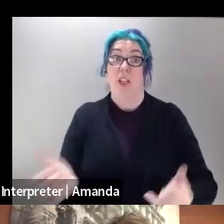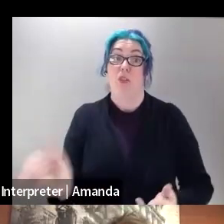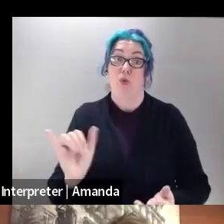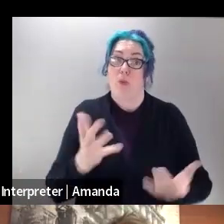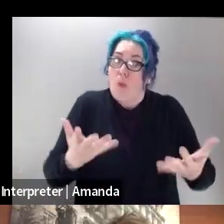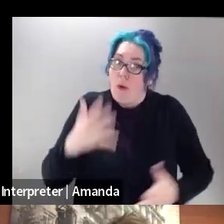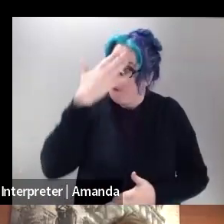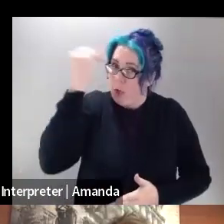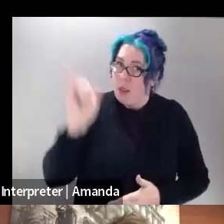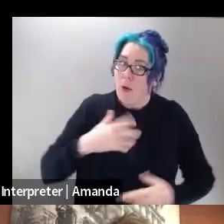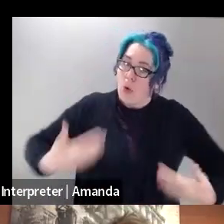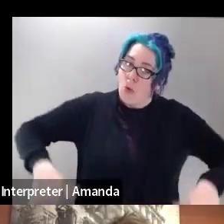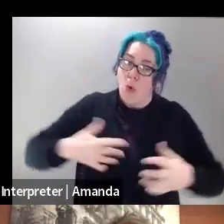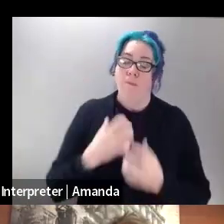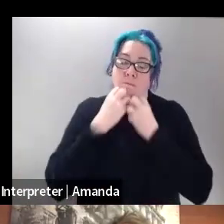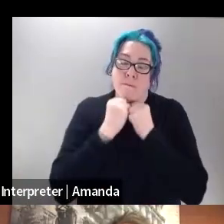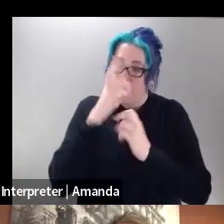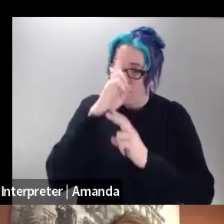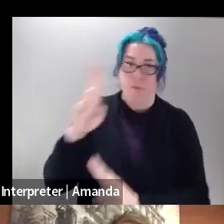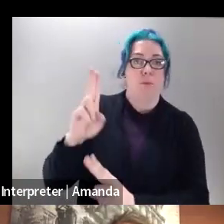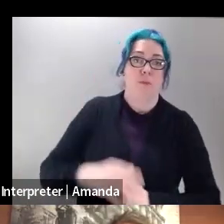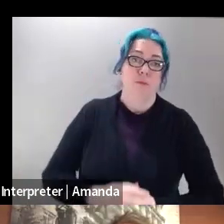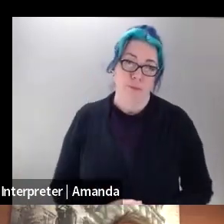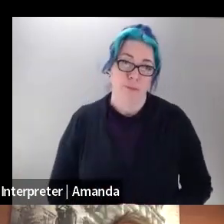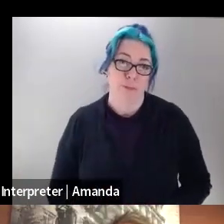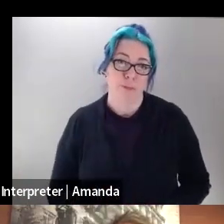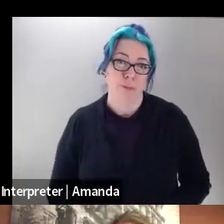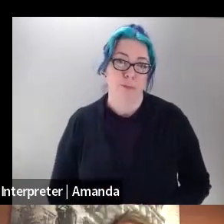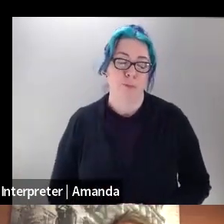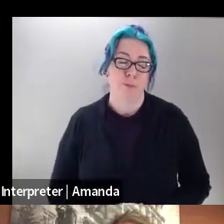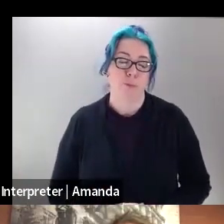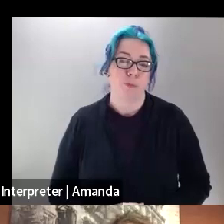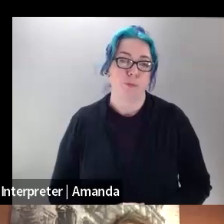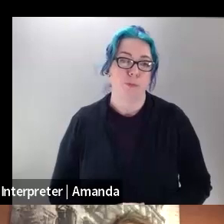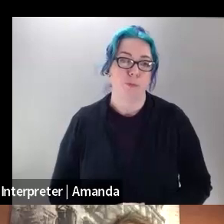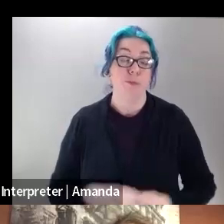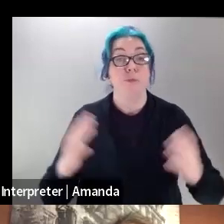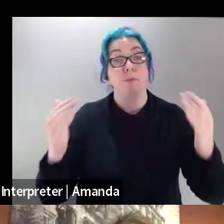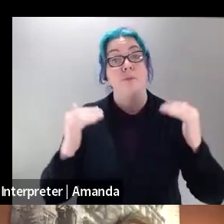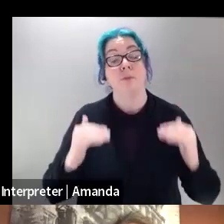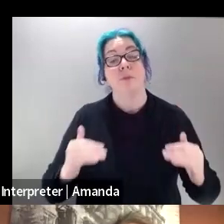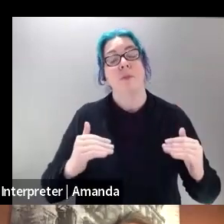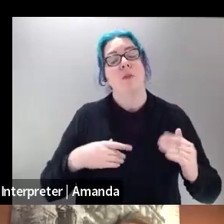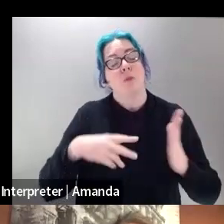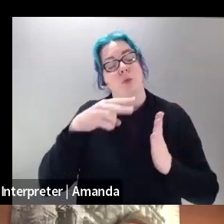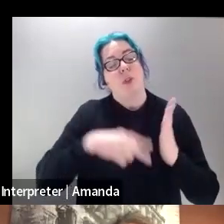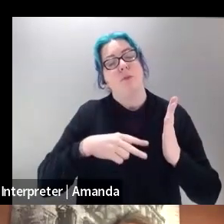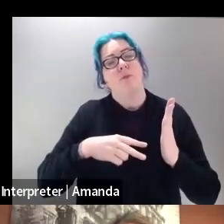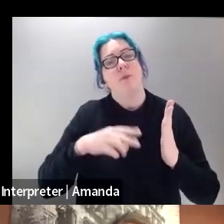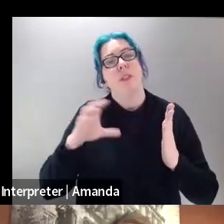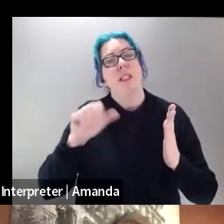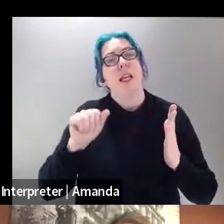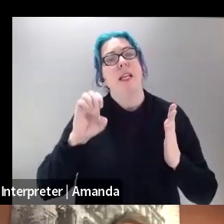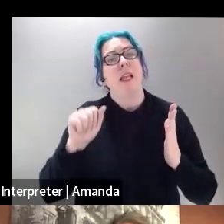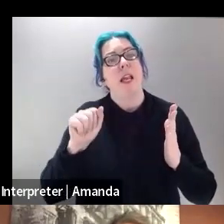it. I'm just going to read Equity's statement of affirmation. This is a statement that